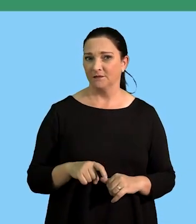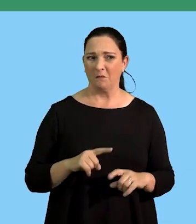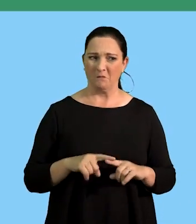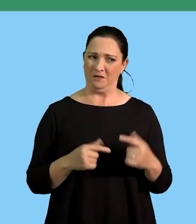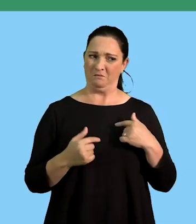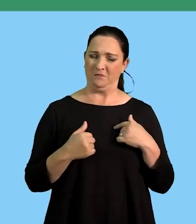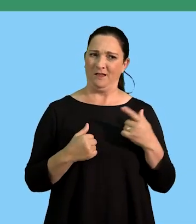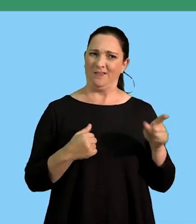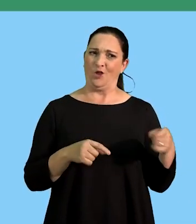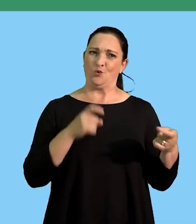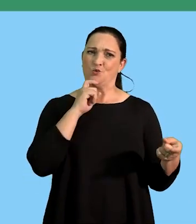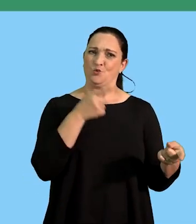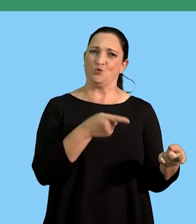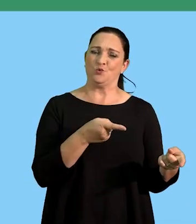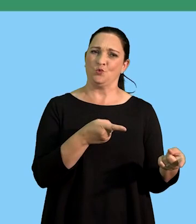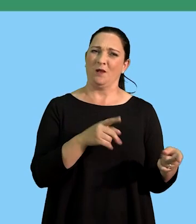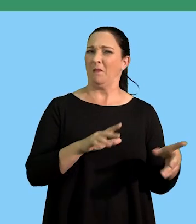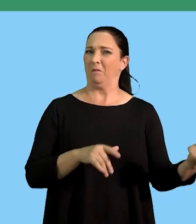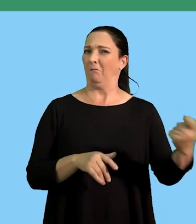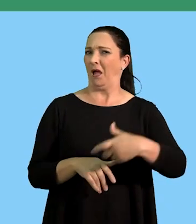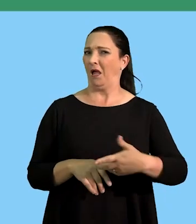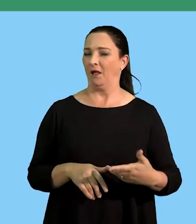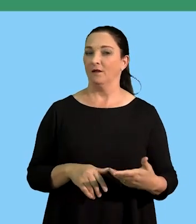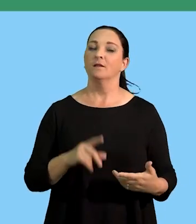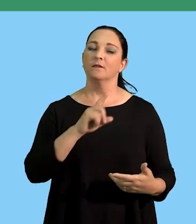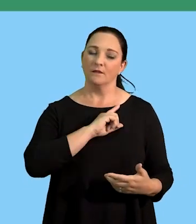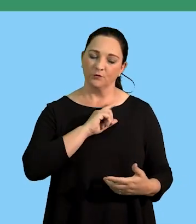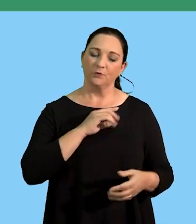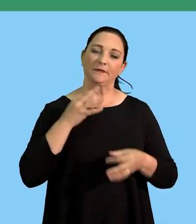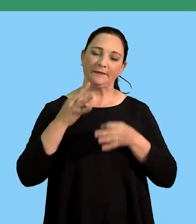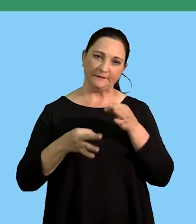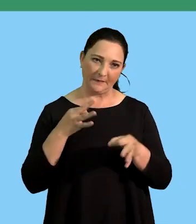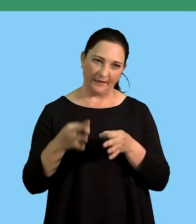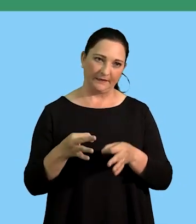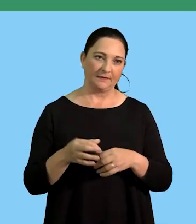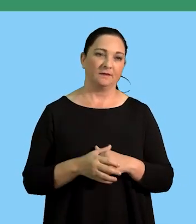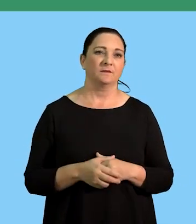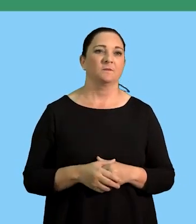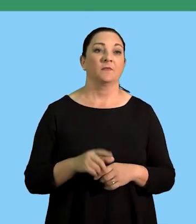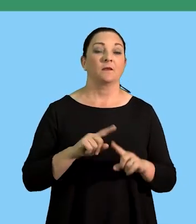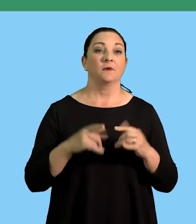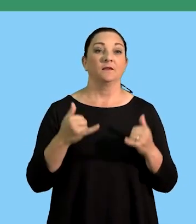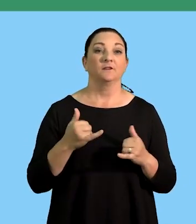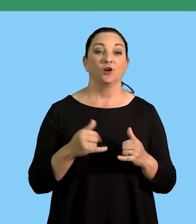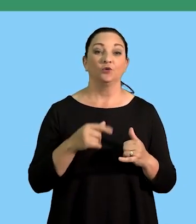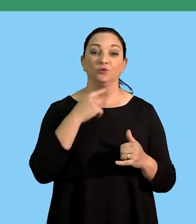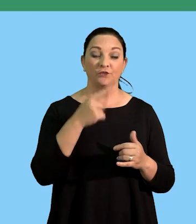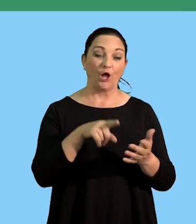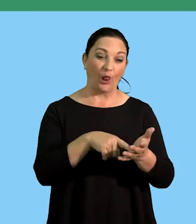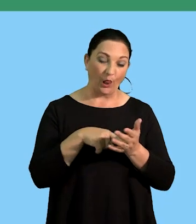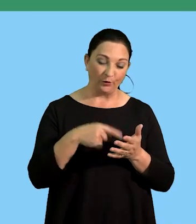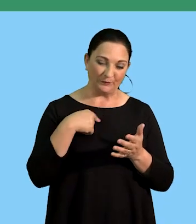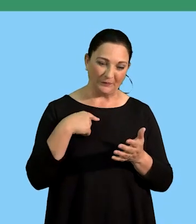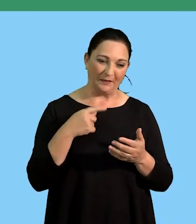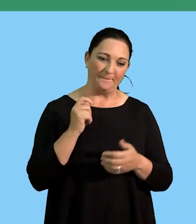paying for an asset that I cannot use anymore. So an insurance interest should be expressed in financial terms to say the loan I'm